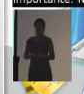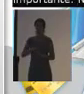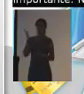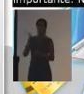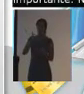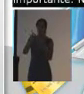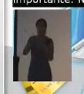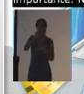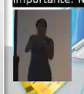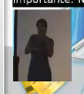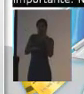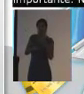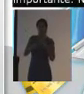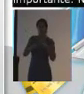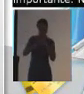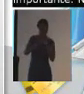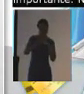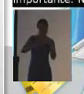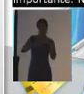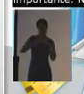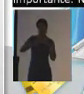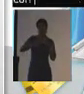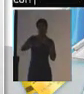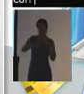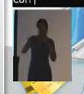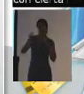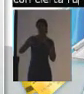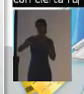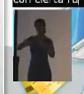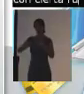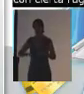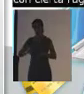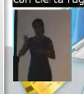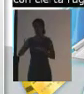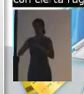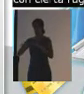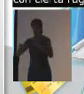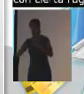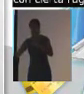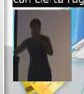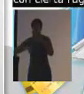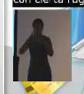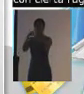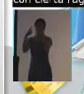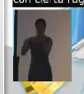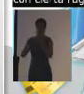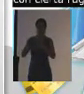adapt it properly. And also the environment is important. If the floor is a bit rough, such as if it's